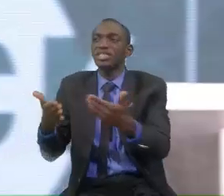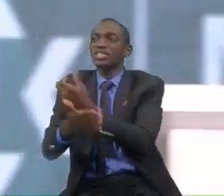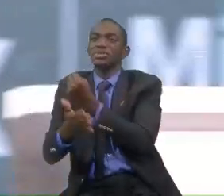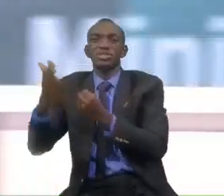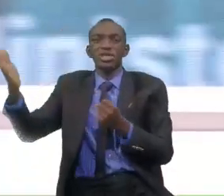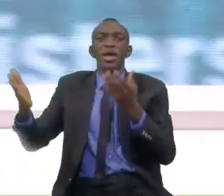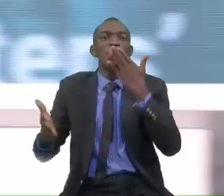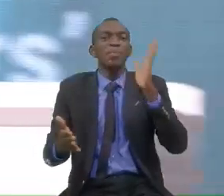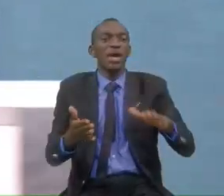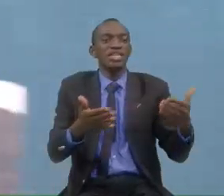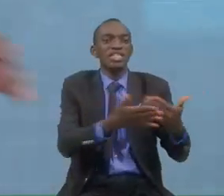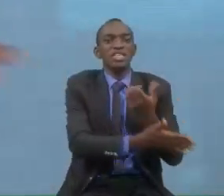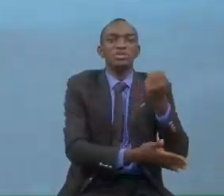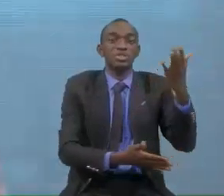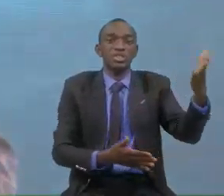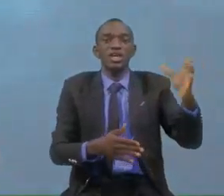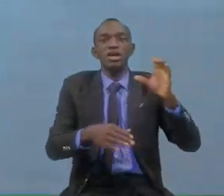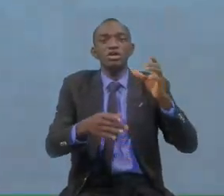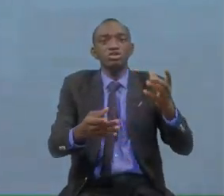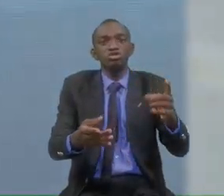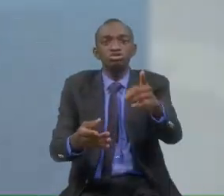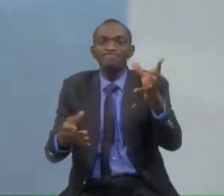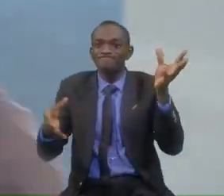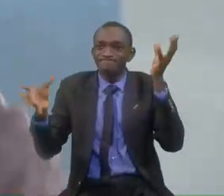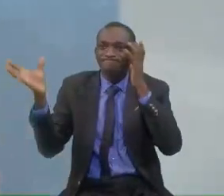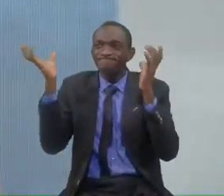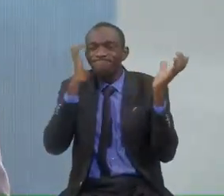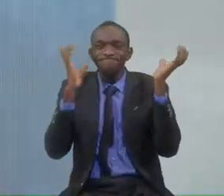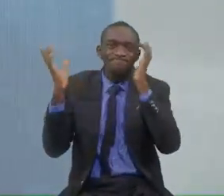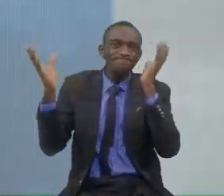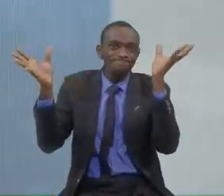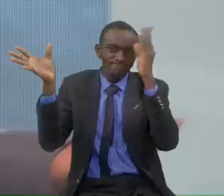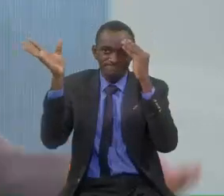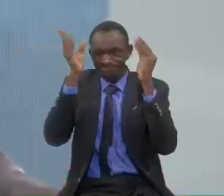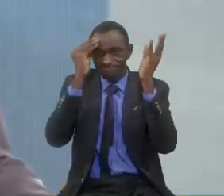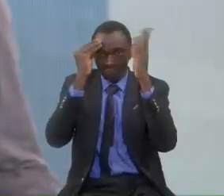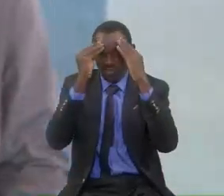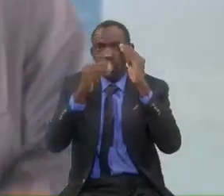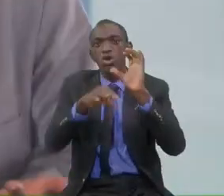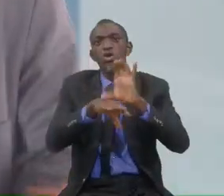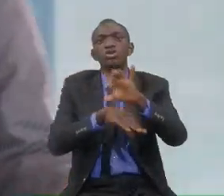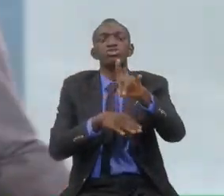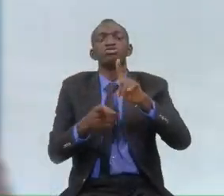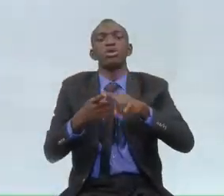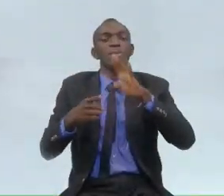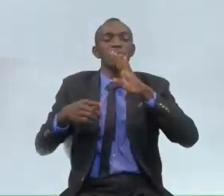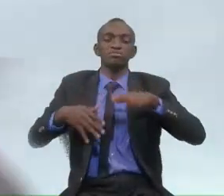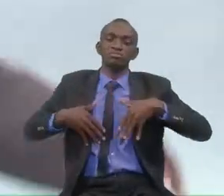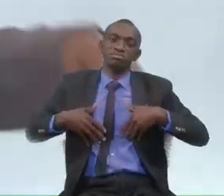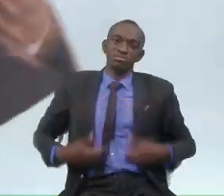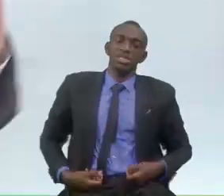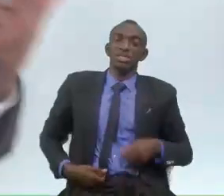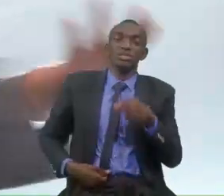receive comes into us, it gets us down. You see, my brother, I cannot do anything